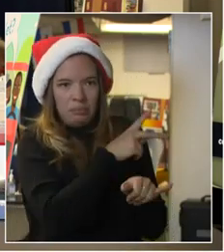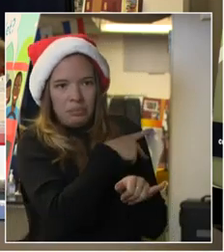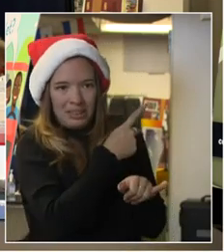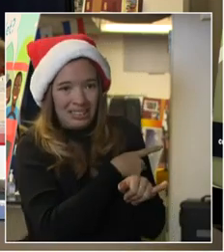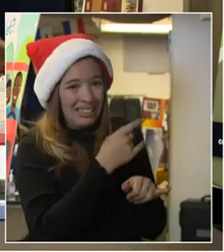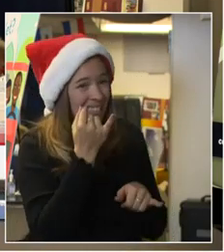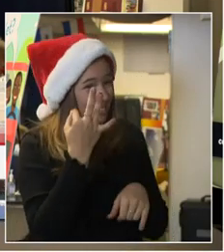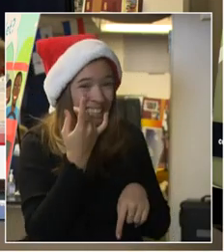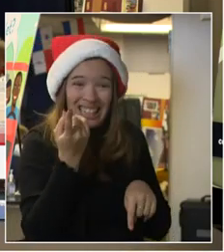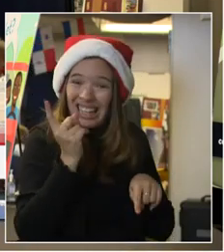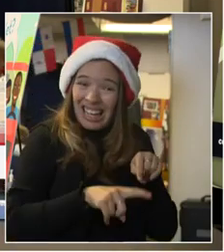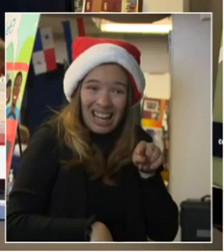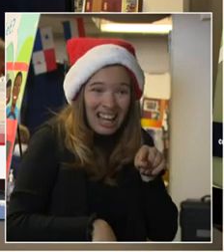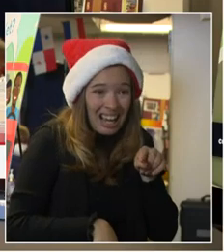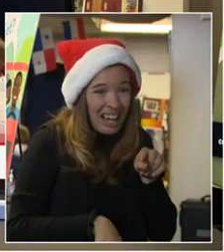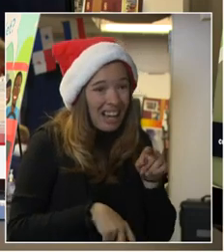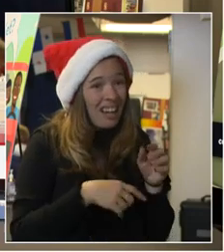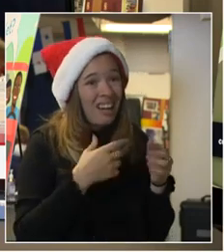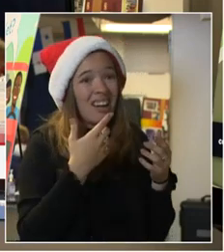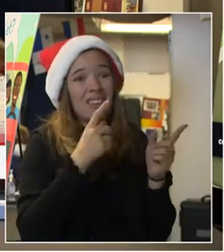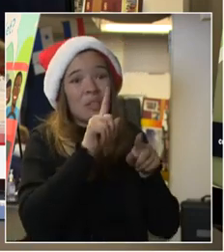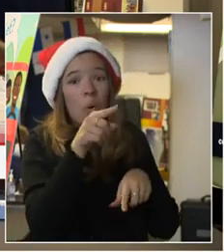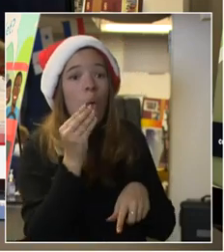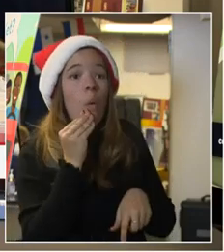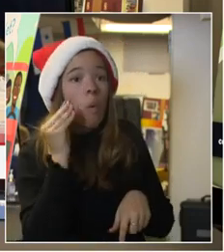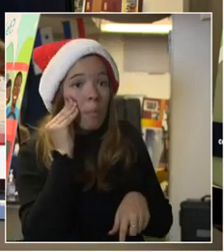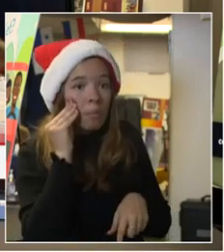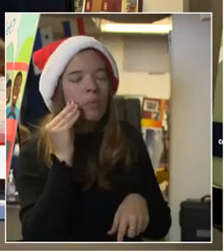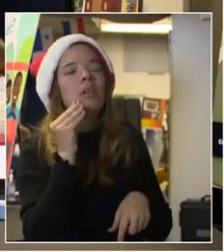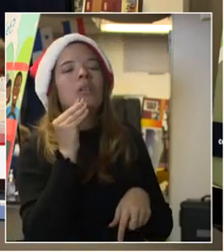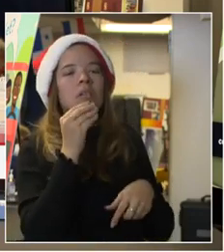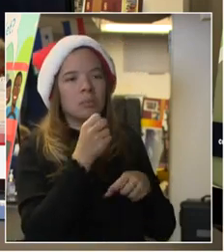care provider in the home setting.